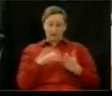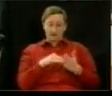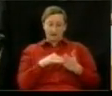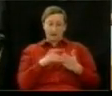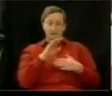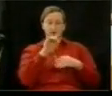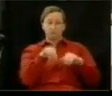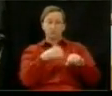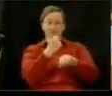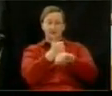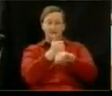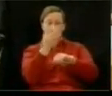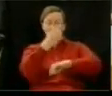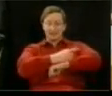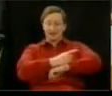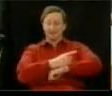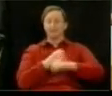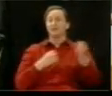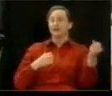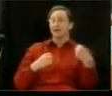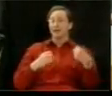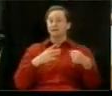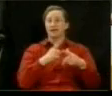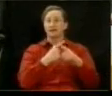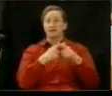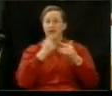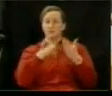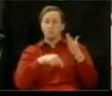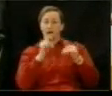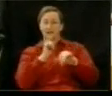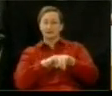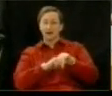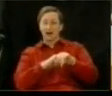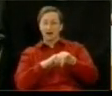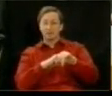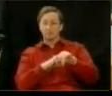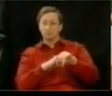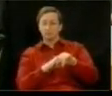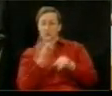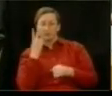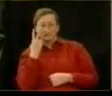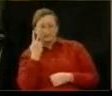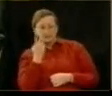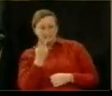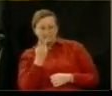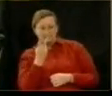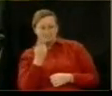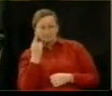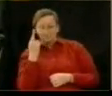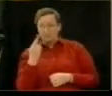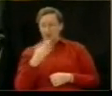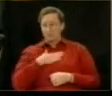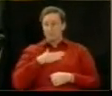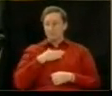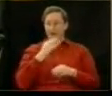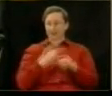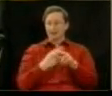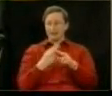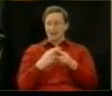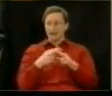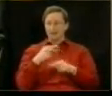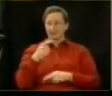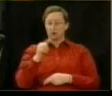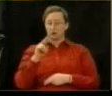to set a date? Yes. And then what time frame are we realistically looking at? For the record, my name is Greg McKay.